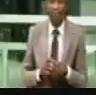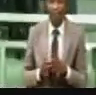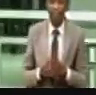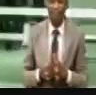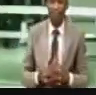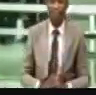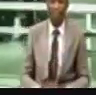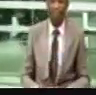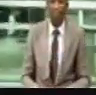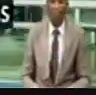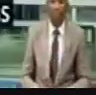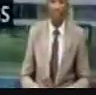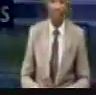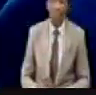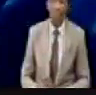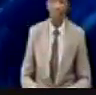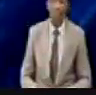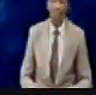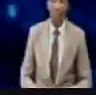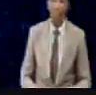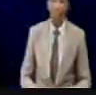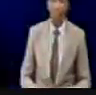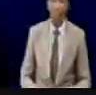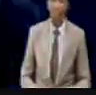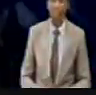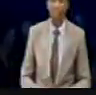changed. Your life is changed.